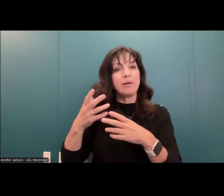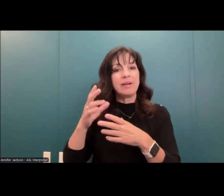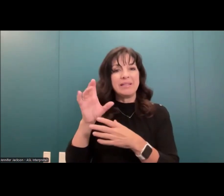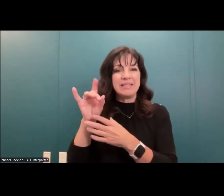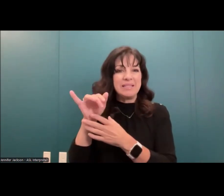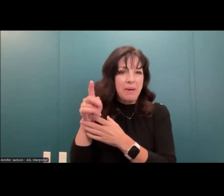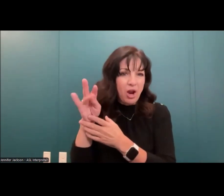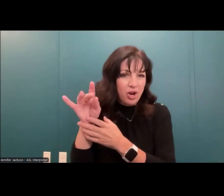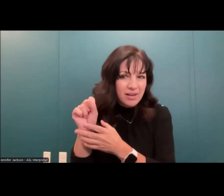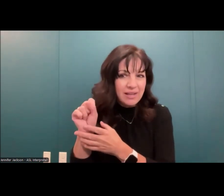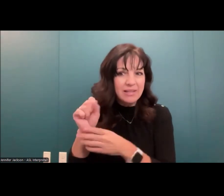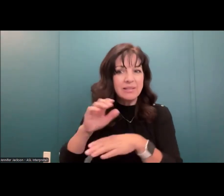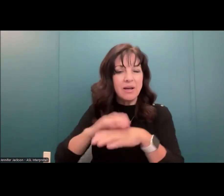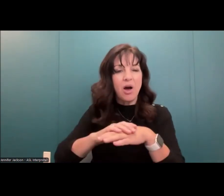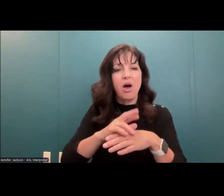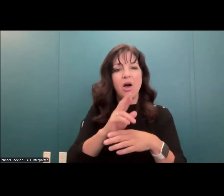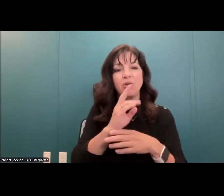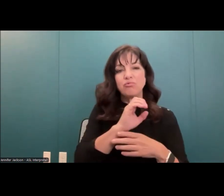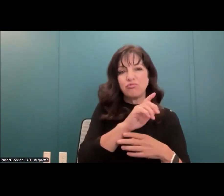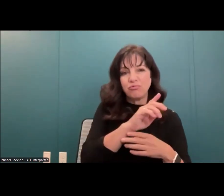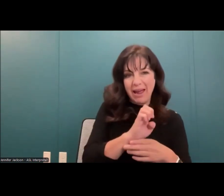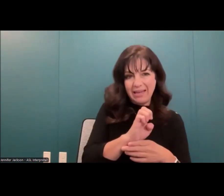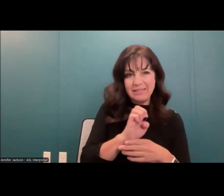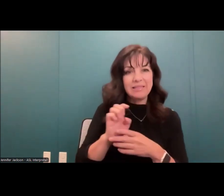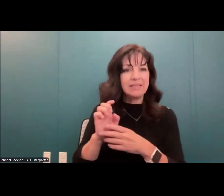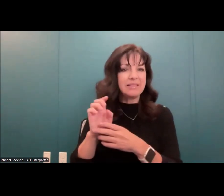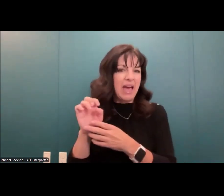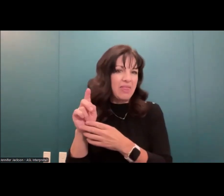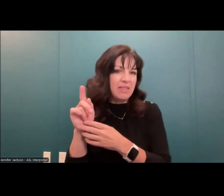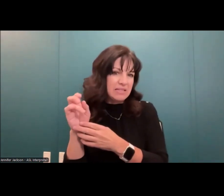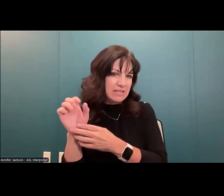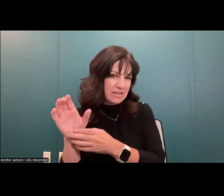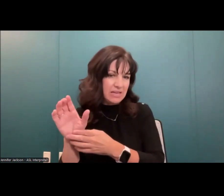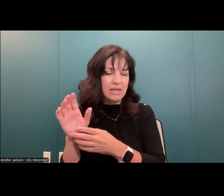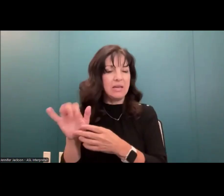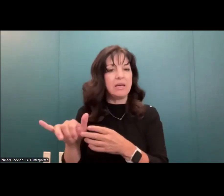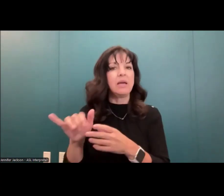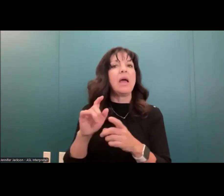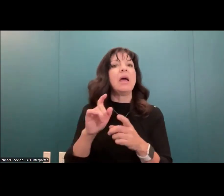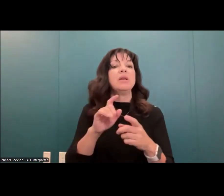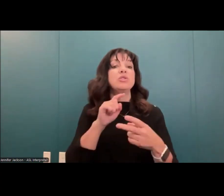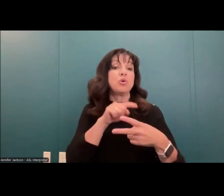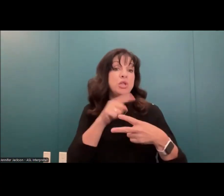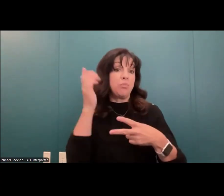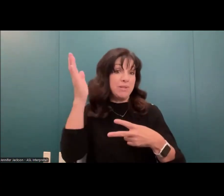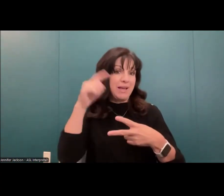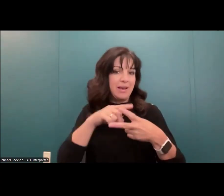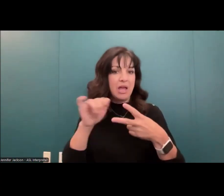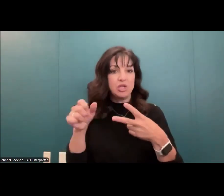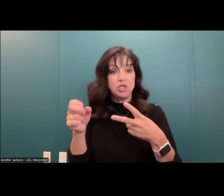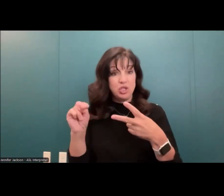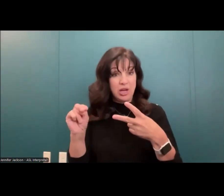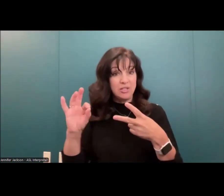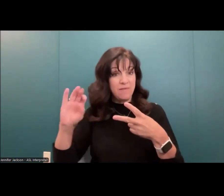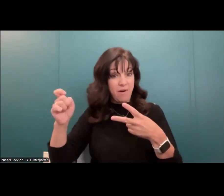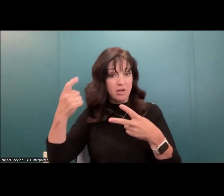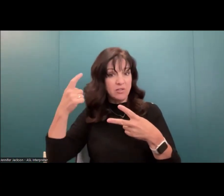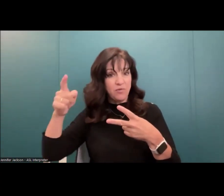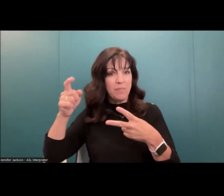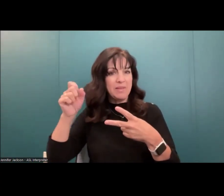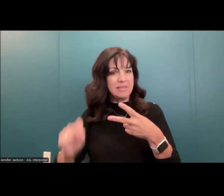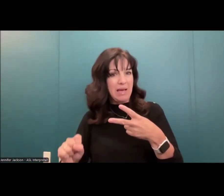racial ethnicities. So she's going to present, and then Jason Fox from the South Main Clinic and